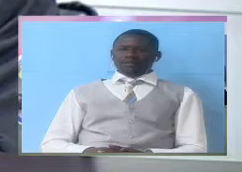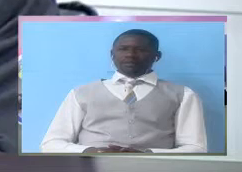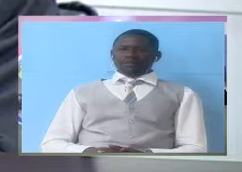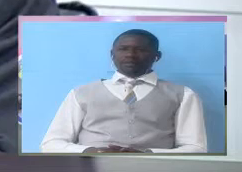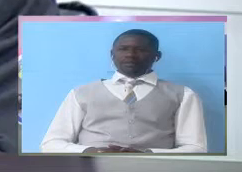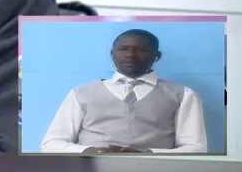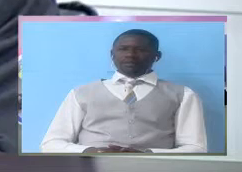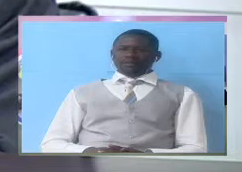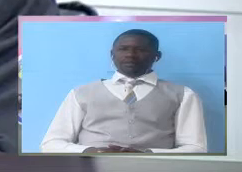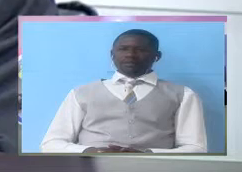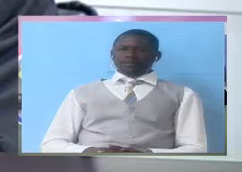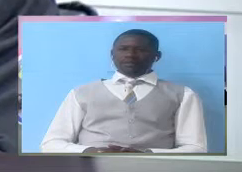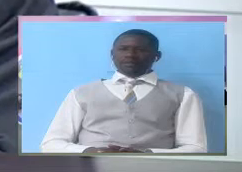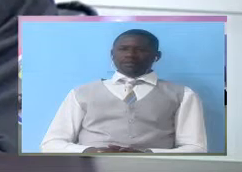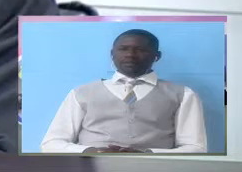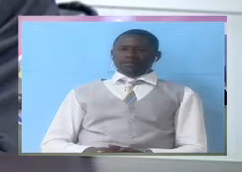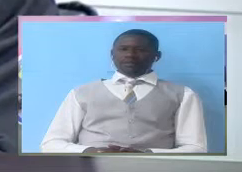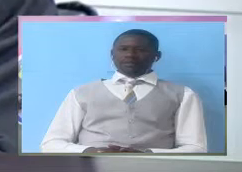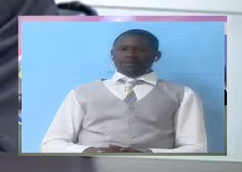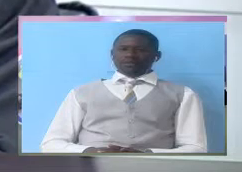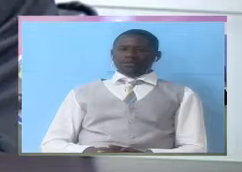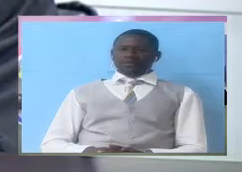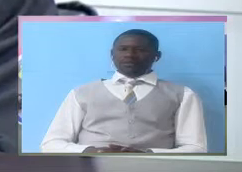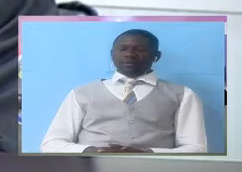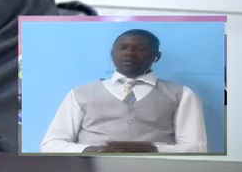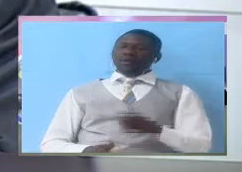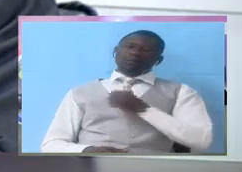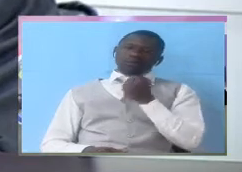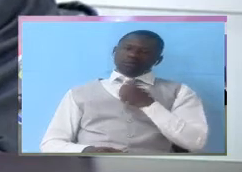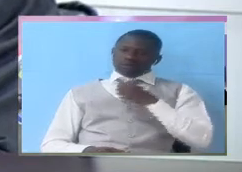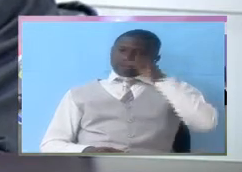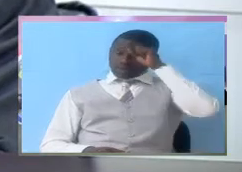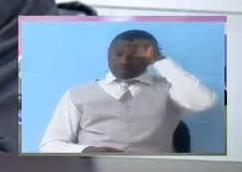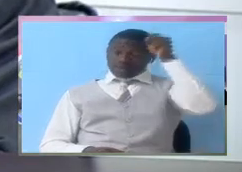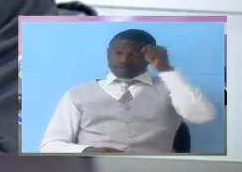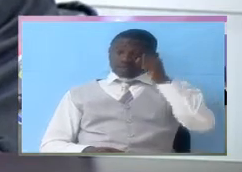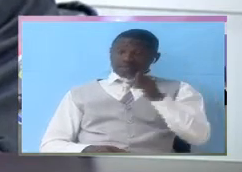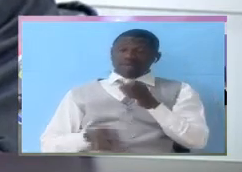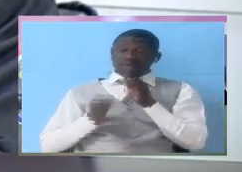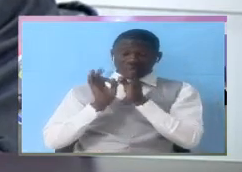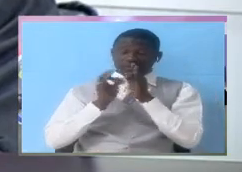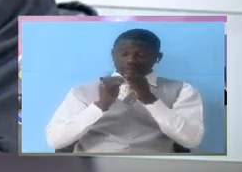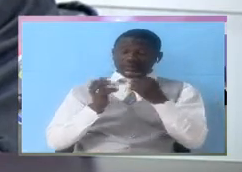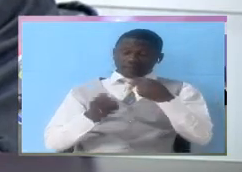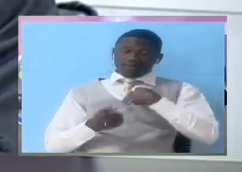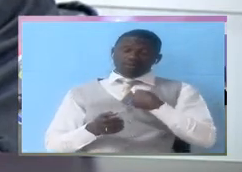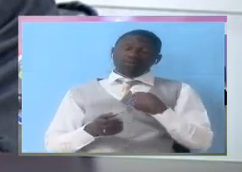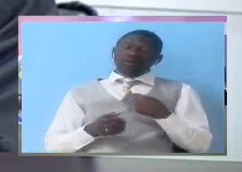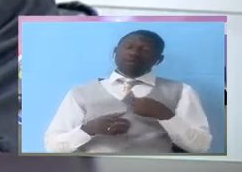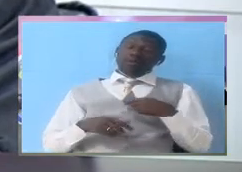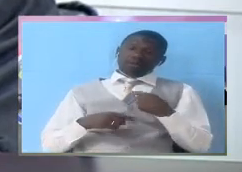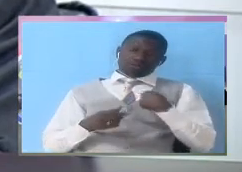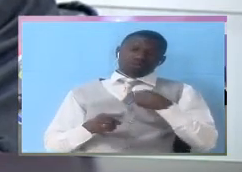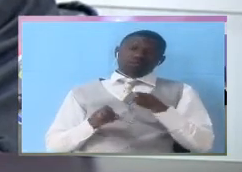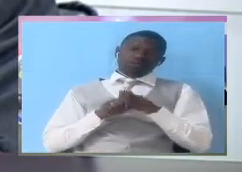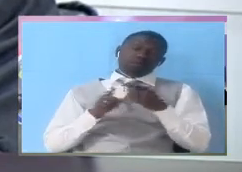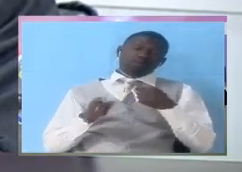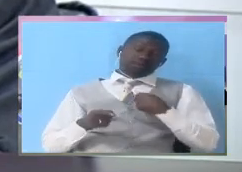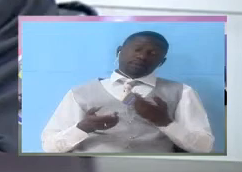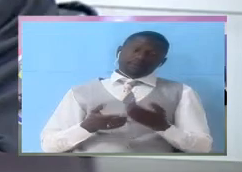man. Because the head of state raised the issue with me. Ci lolou nak borom rew mi daldi ekati kaddom nak